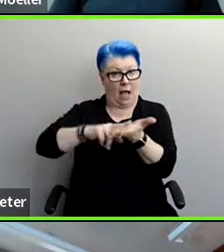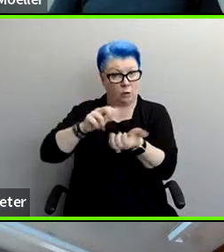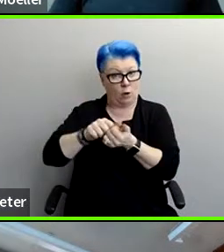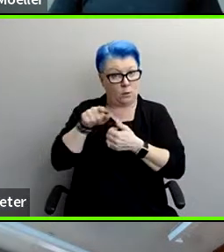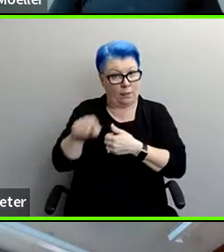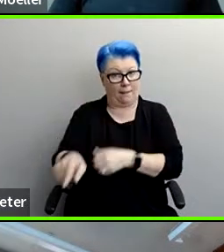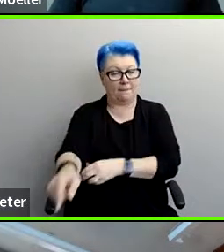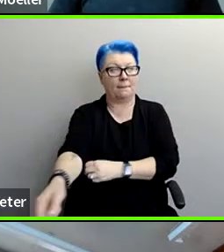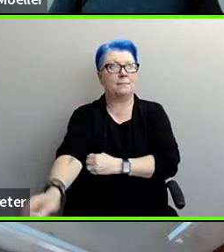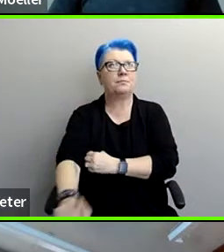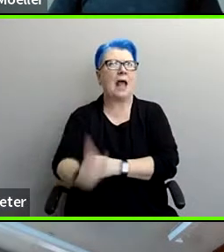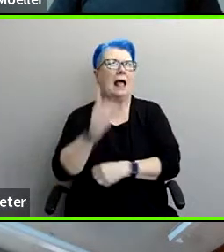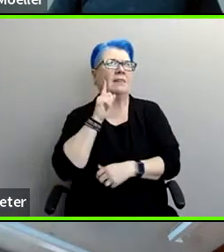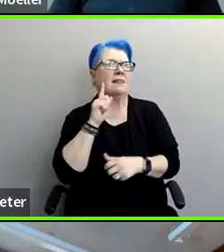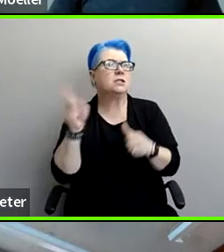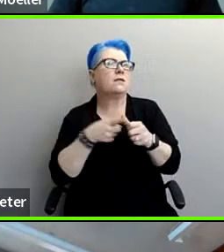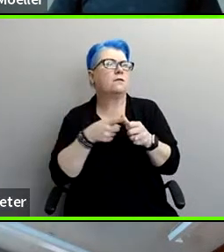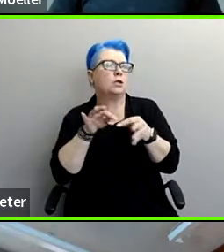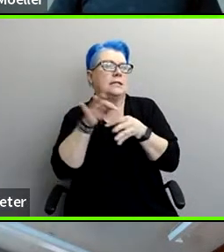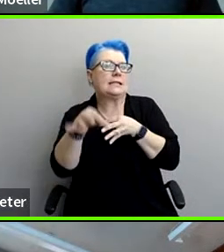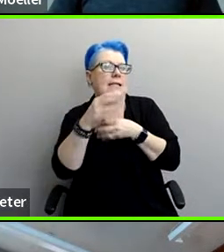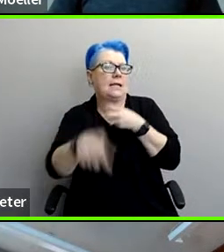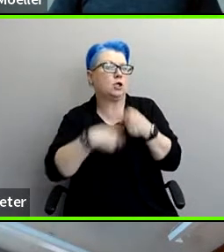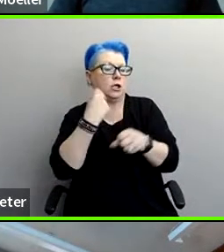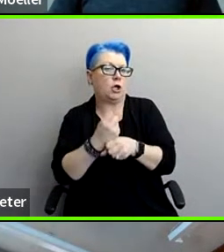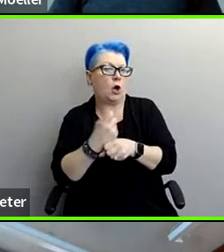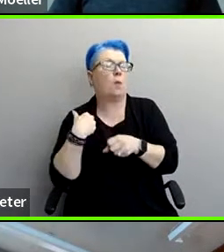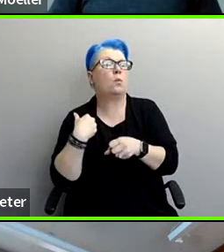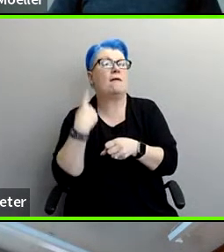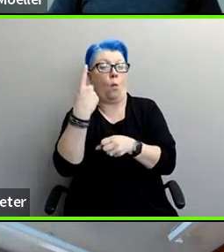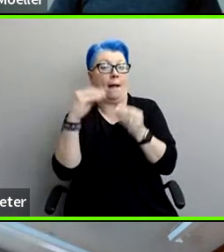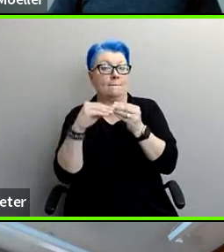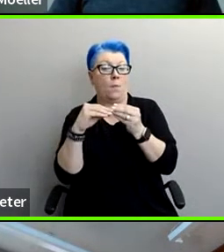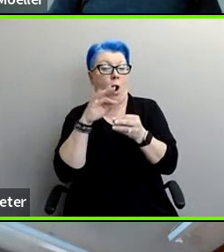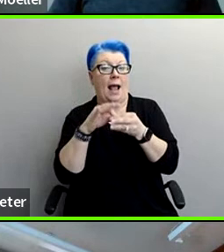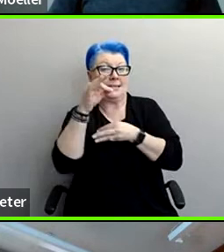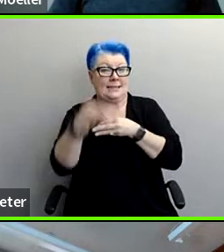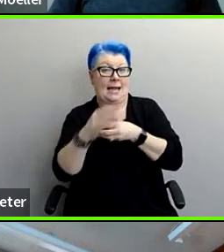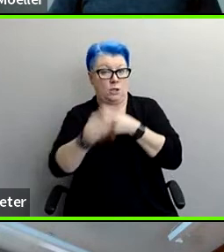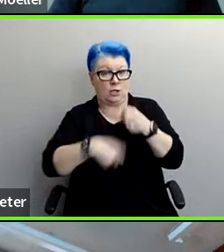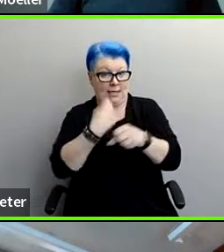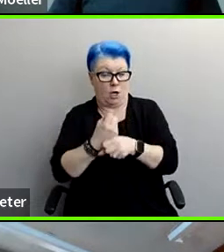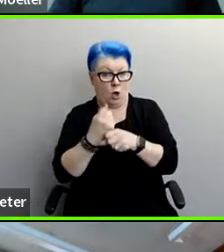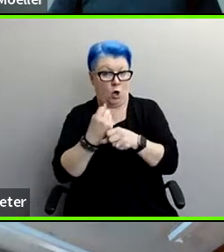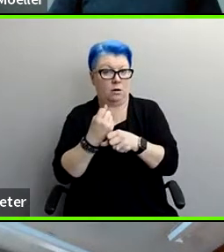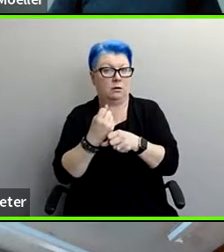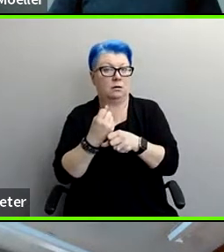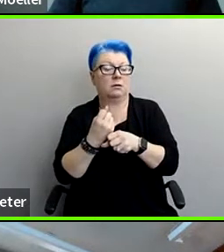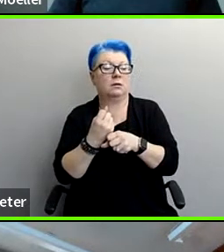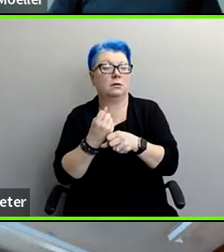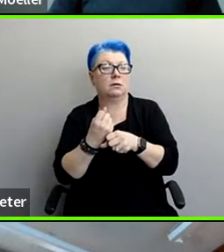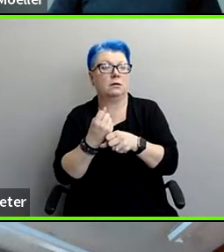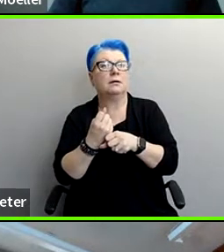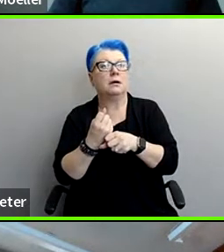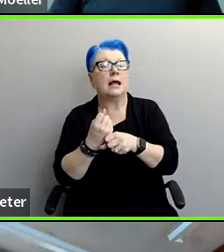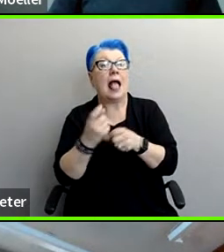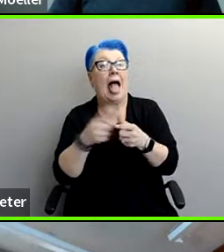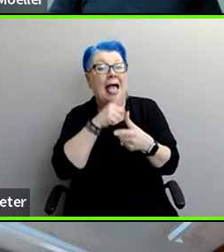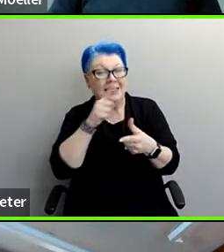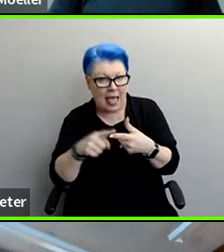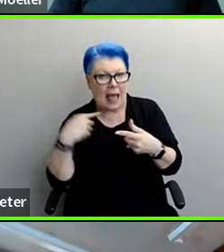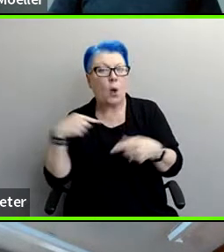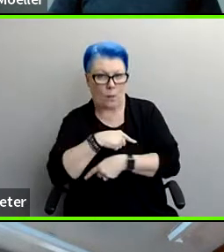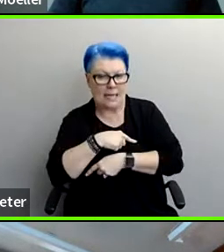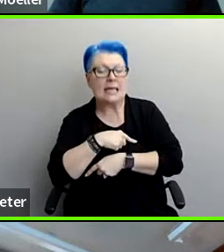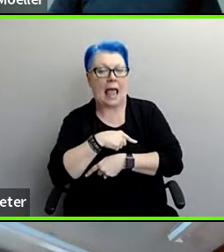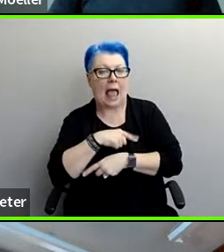this is the first extension year. We have one more for next year, and then we'd be looking at going out to bid again. And then we would have access to